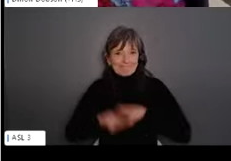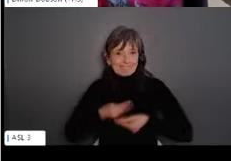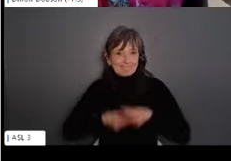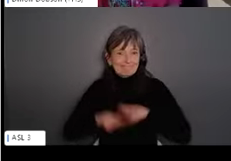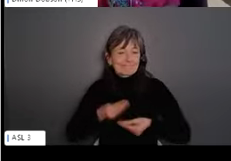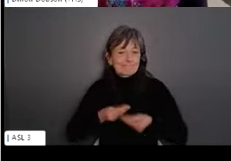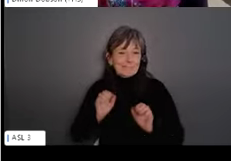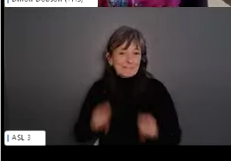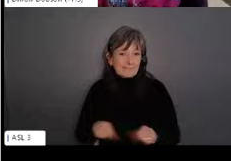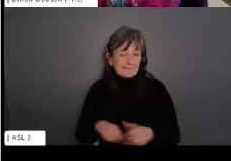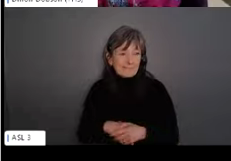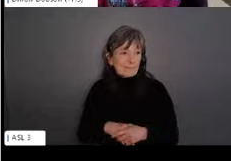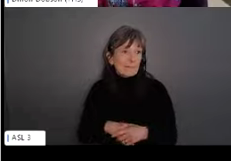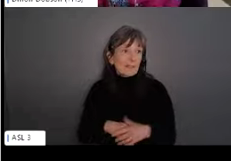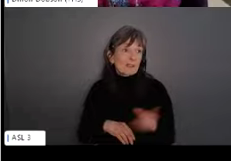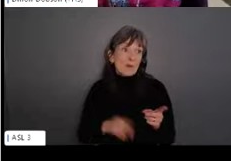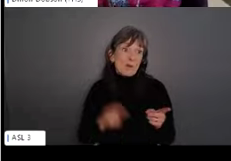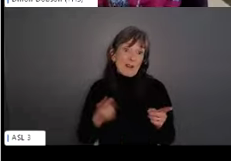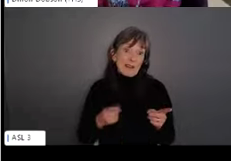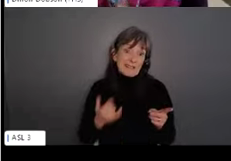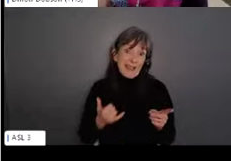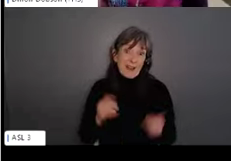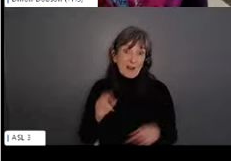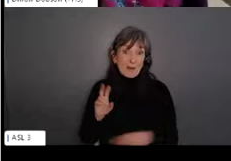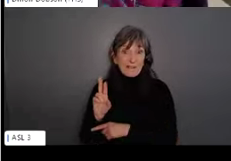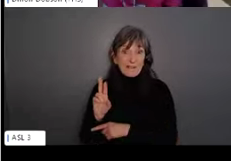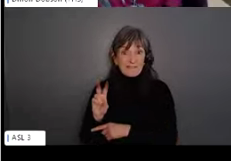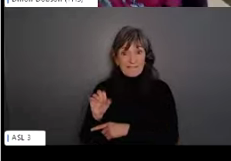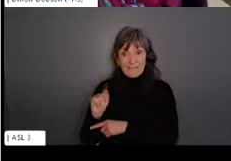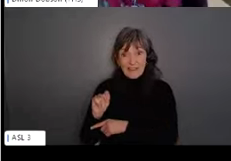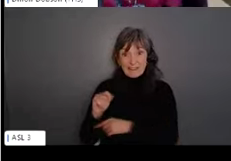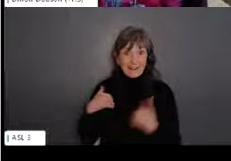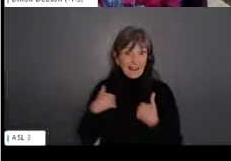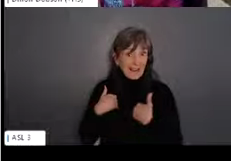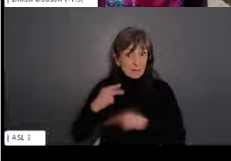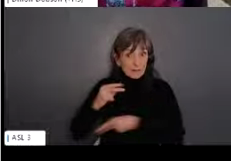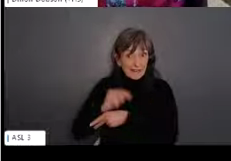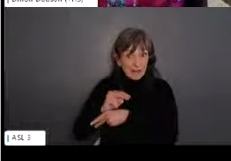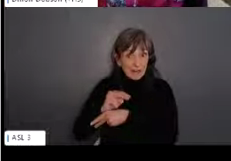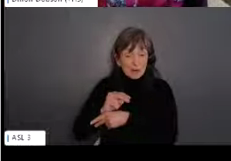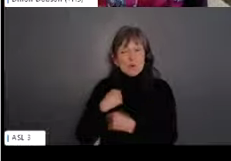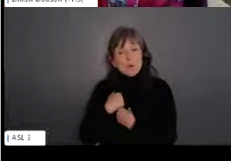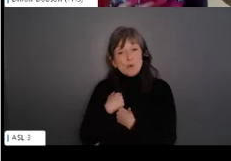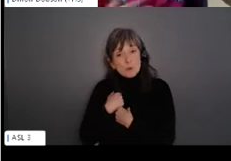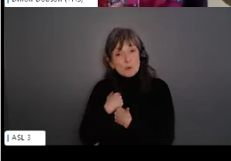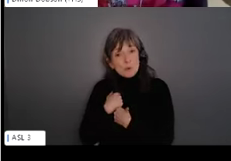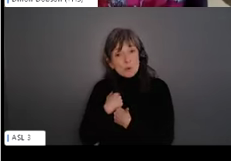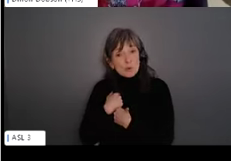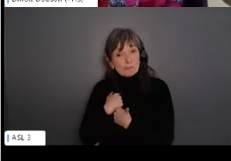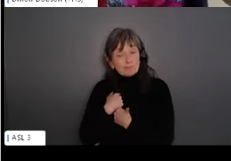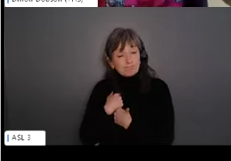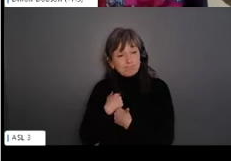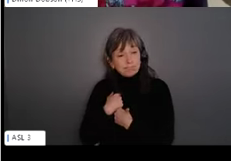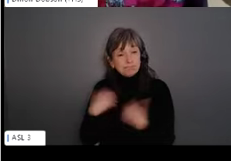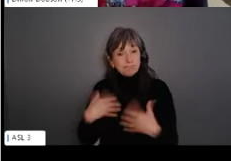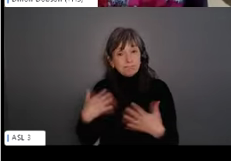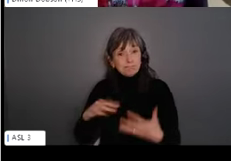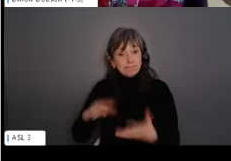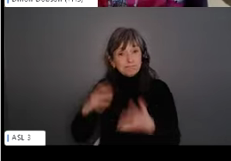happening in veterinary care and animal care in general, where there's a tremendous amount of shortage